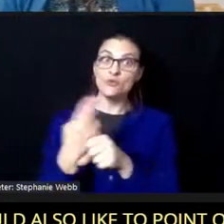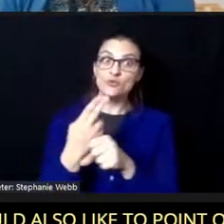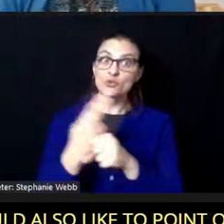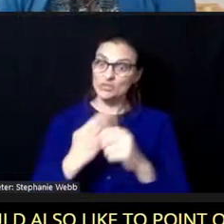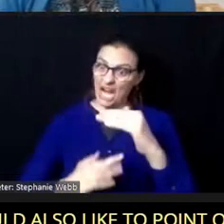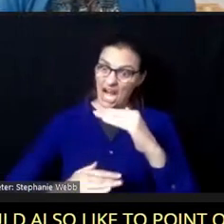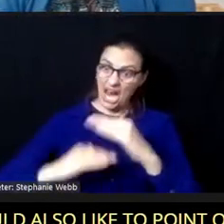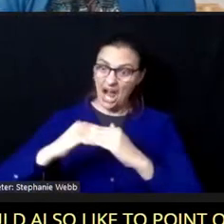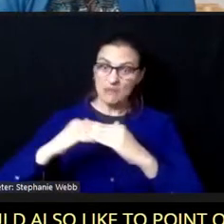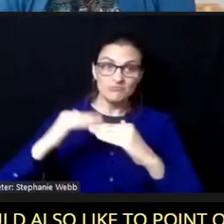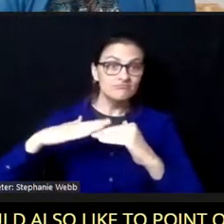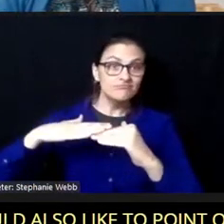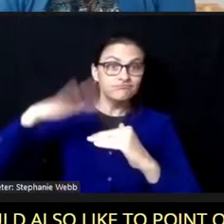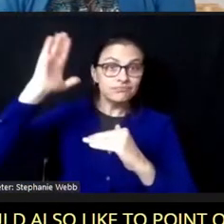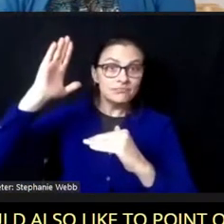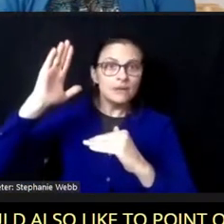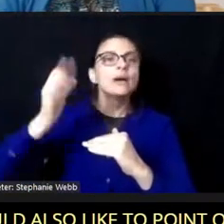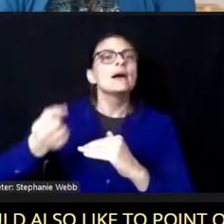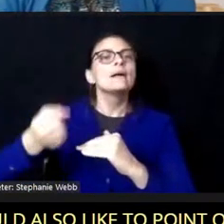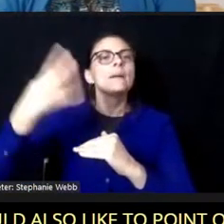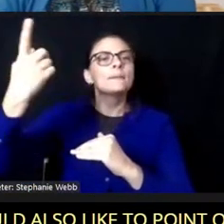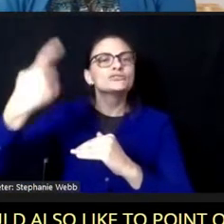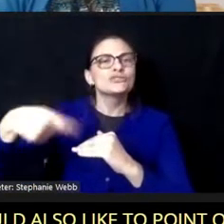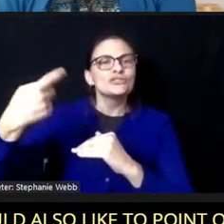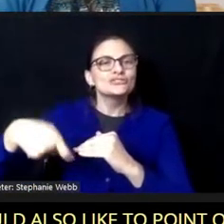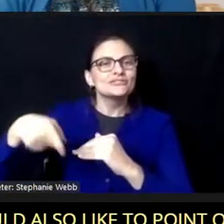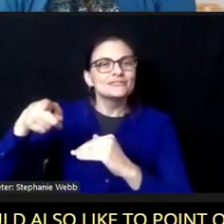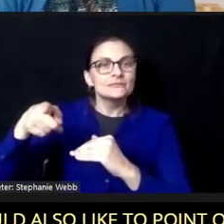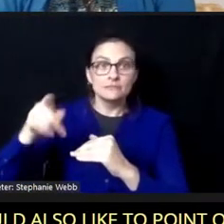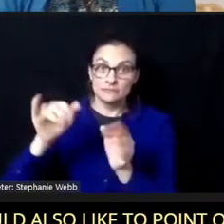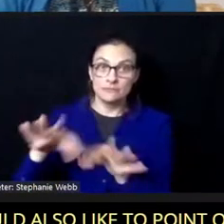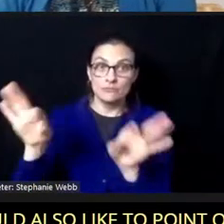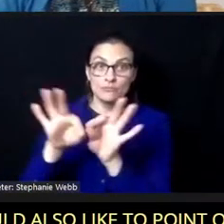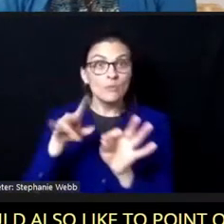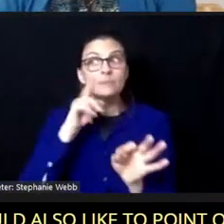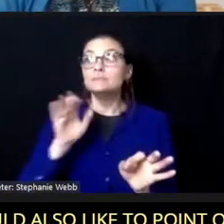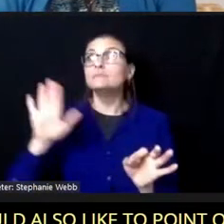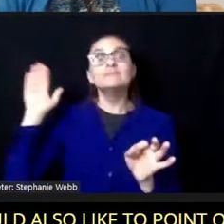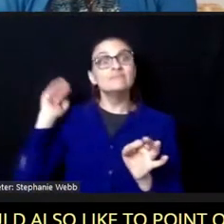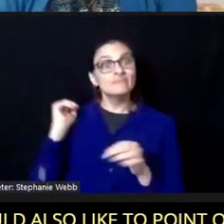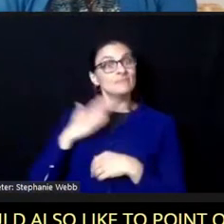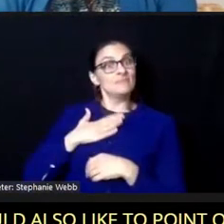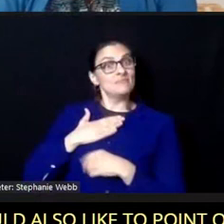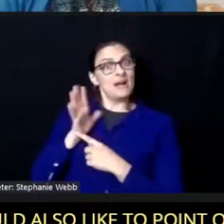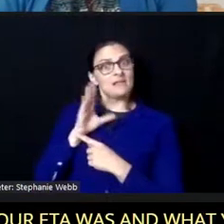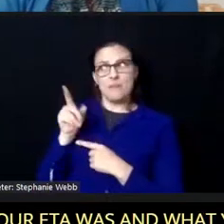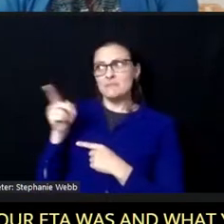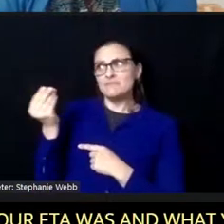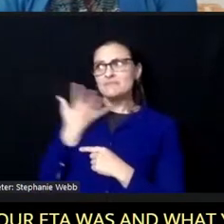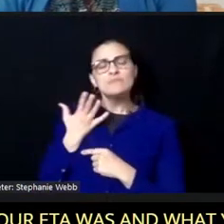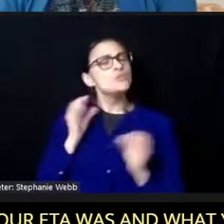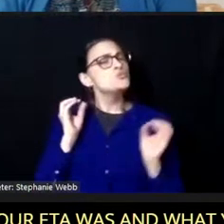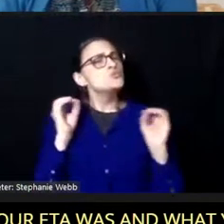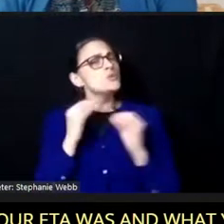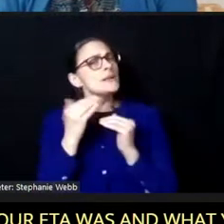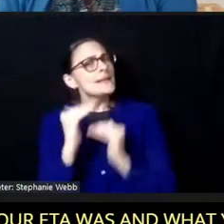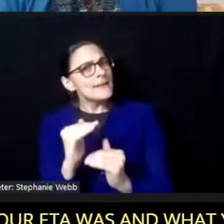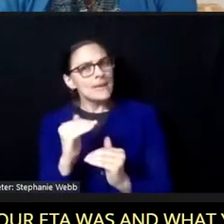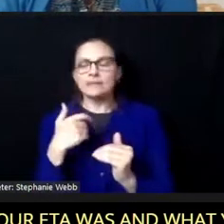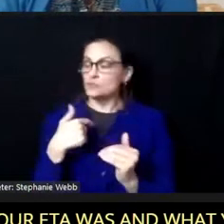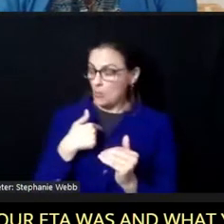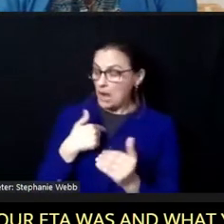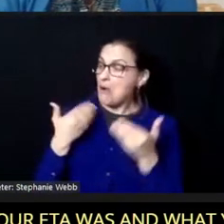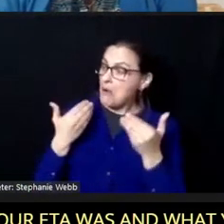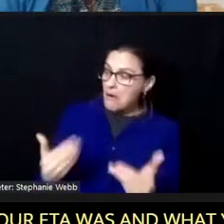I got a bill one month that was like higher than my normal bill. And I called up and I'm like, what is this for? And I said, oh, well, you went